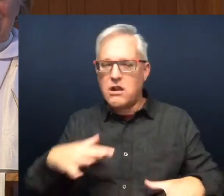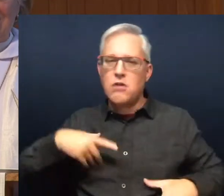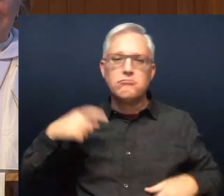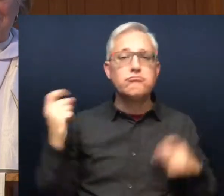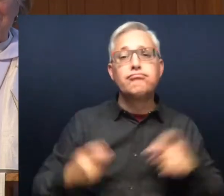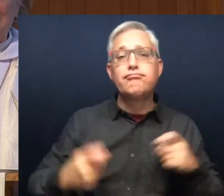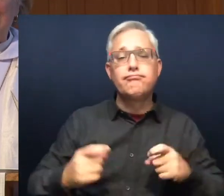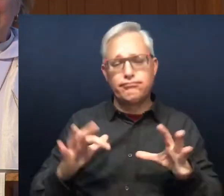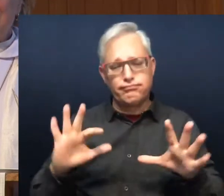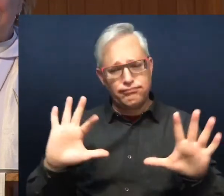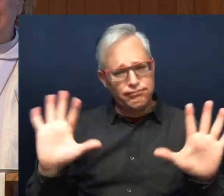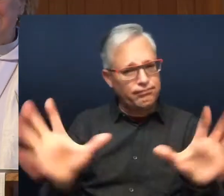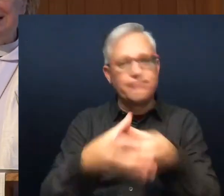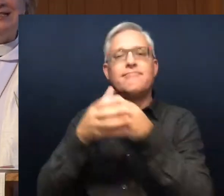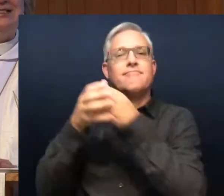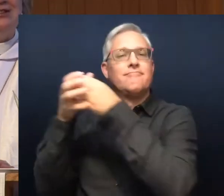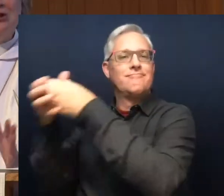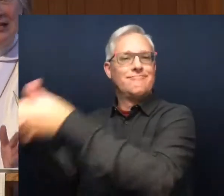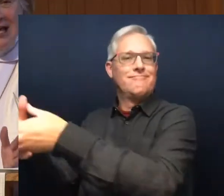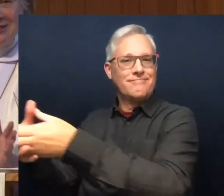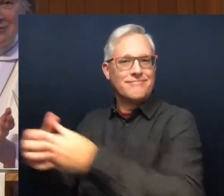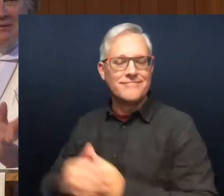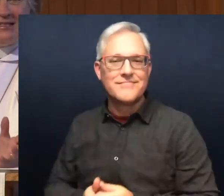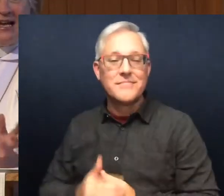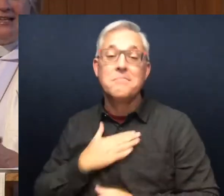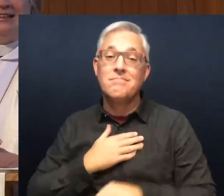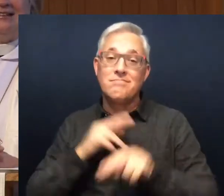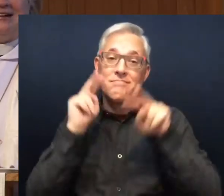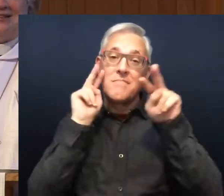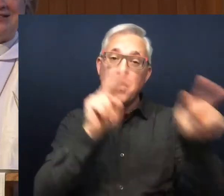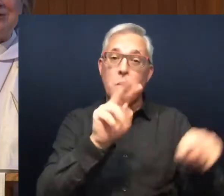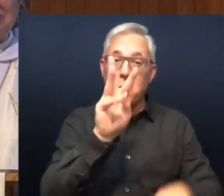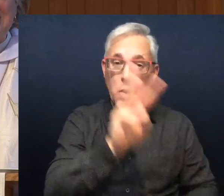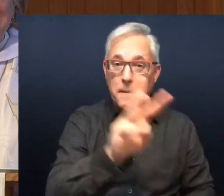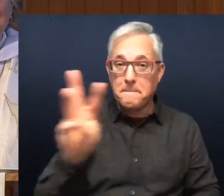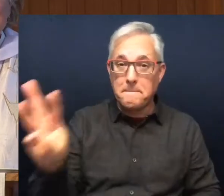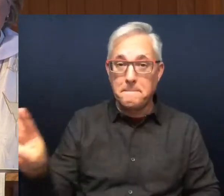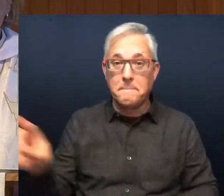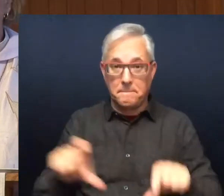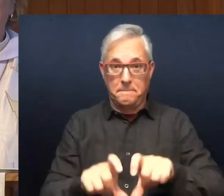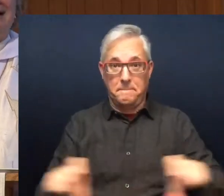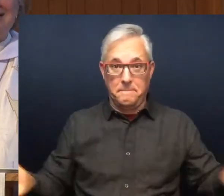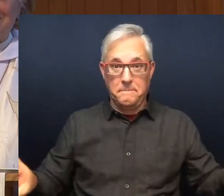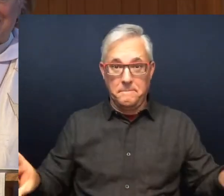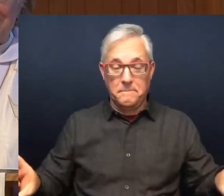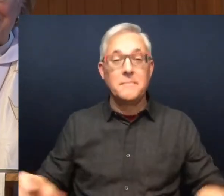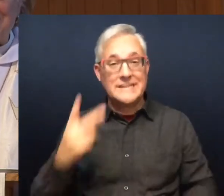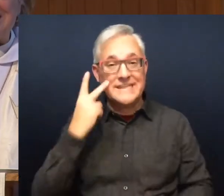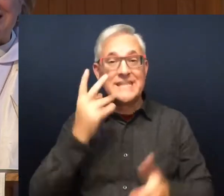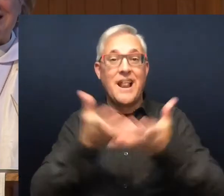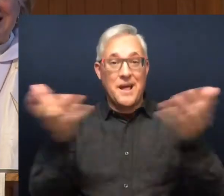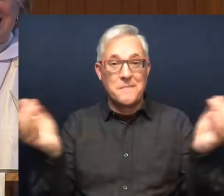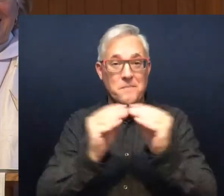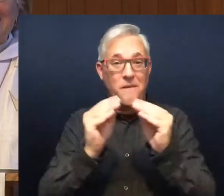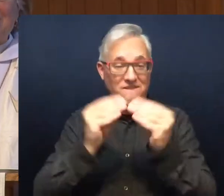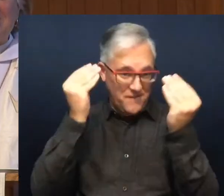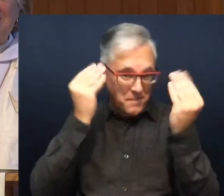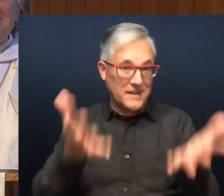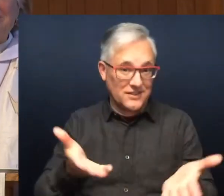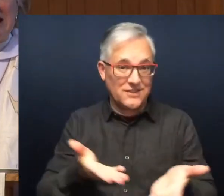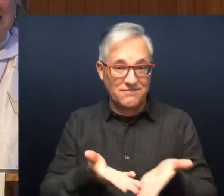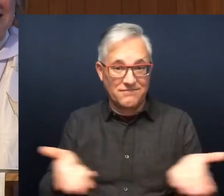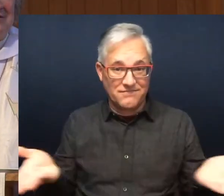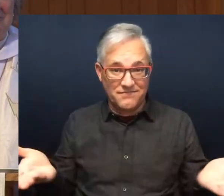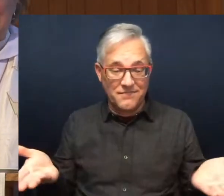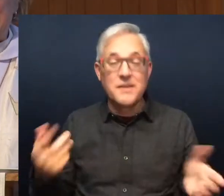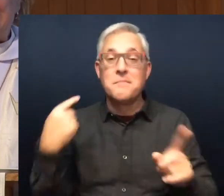that call. Please look at the website on the screen, where you'll find lots more information, as well